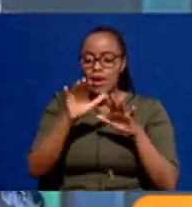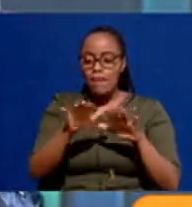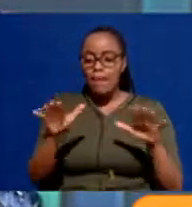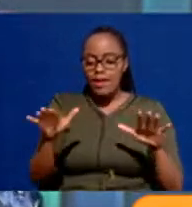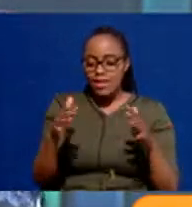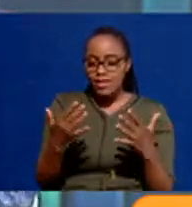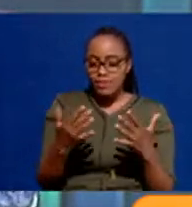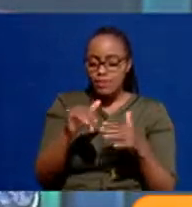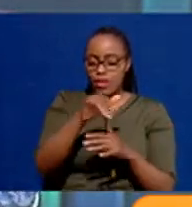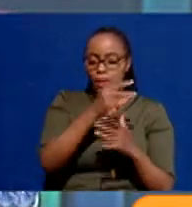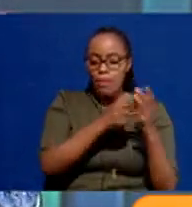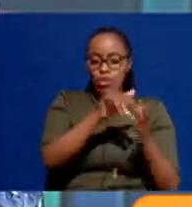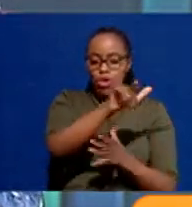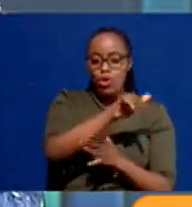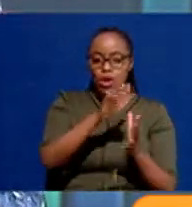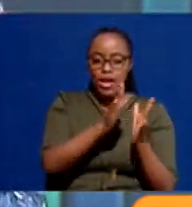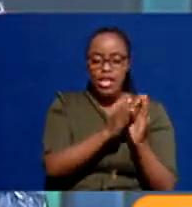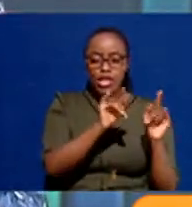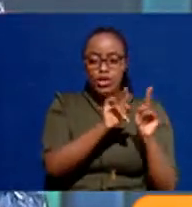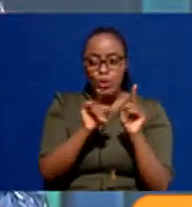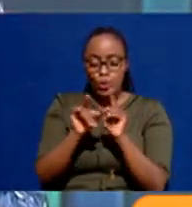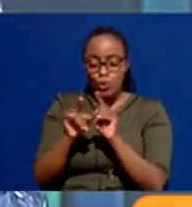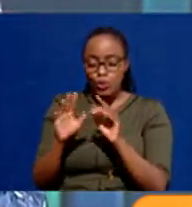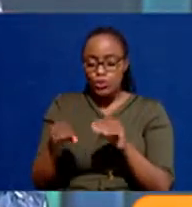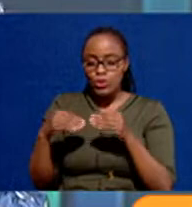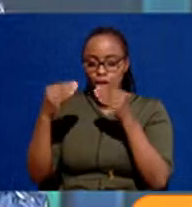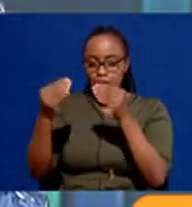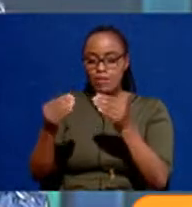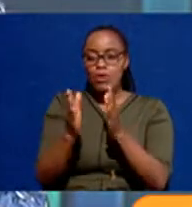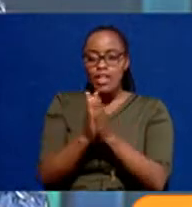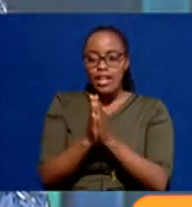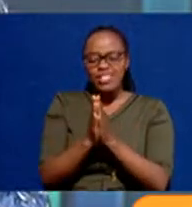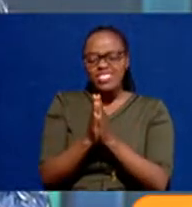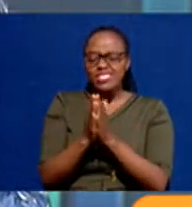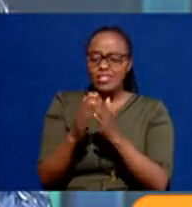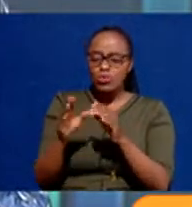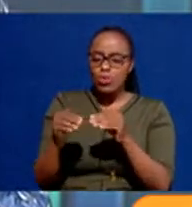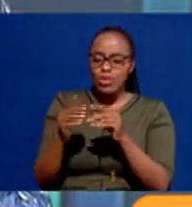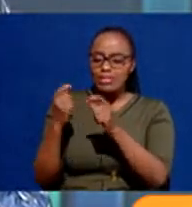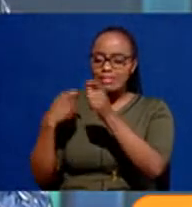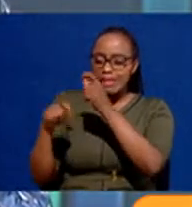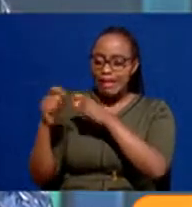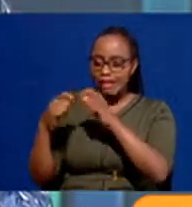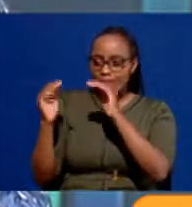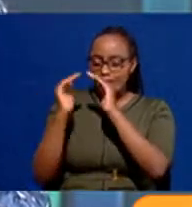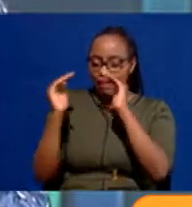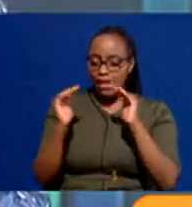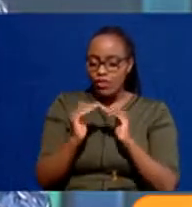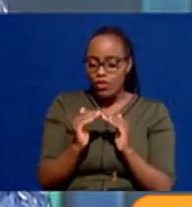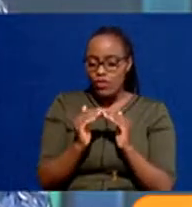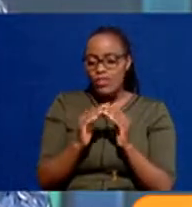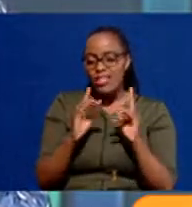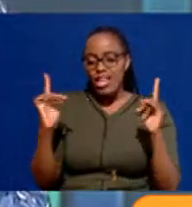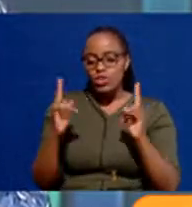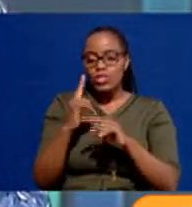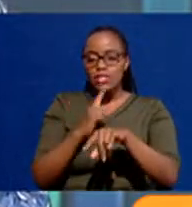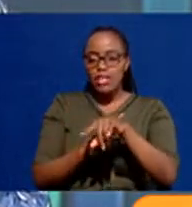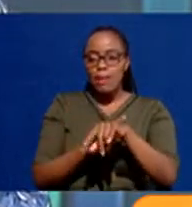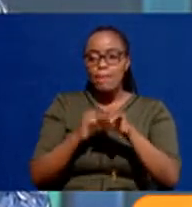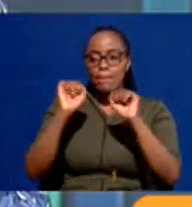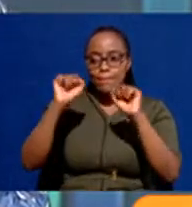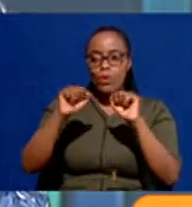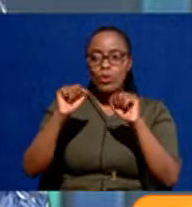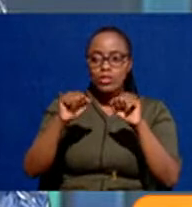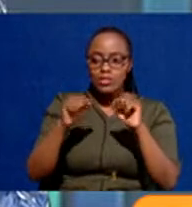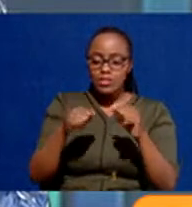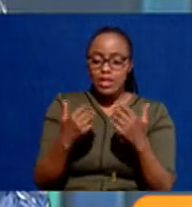wares, both locally and at export level? And it's something that we know in the shortest time possible